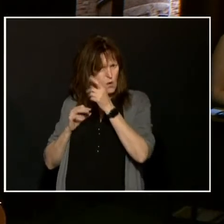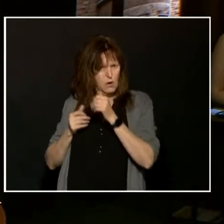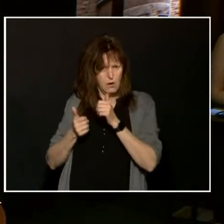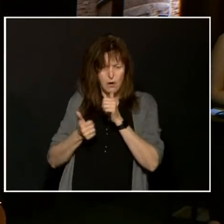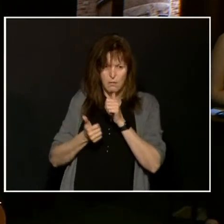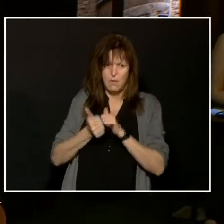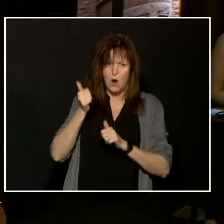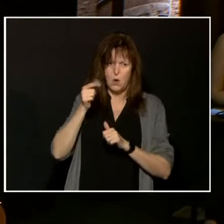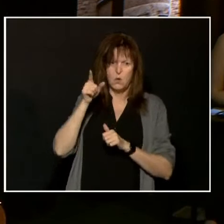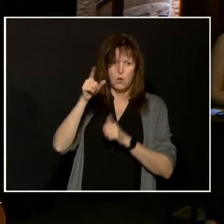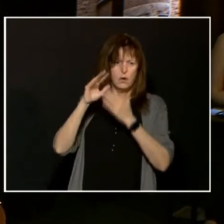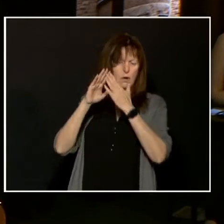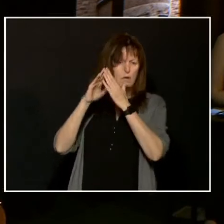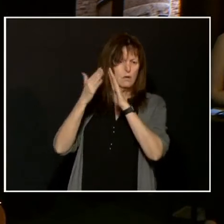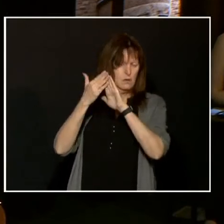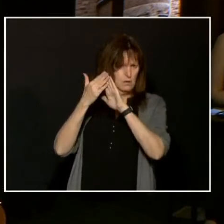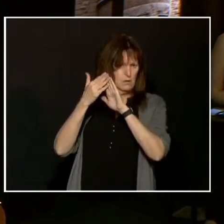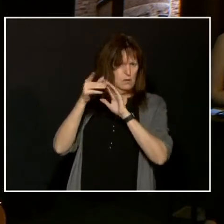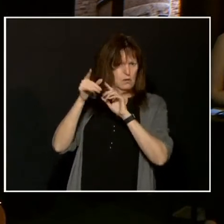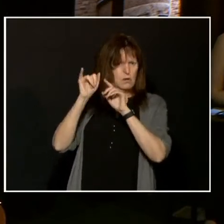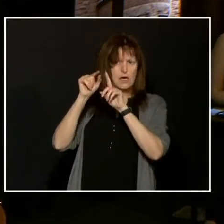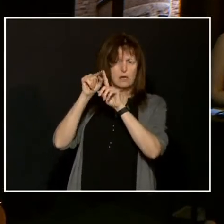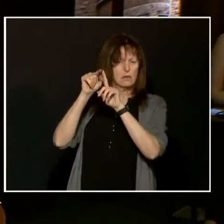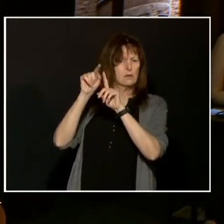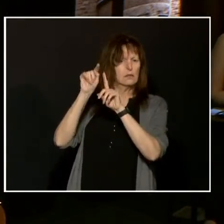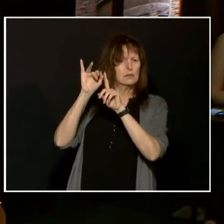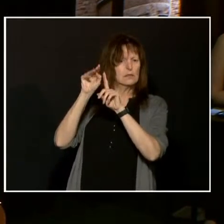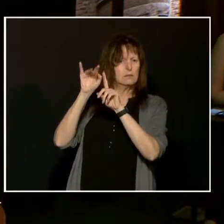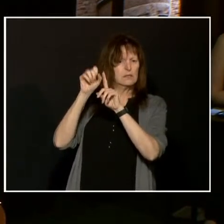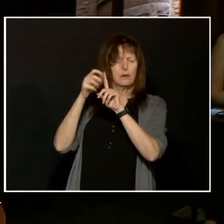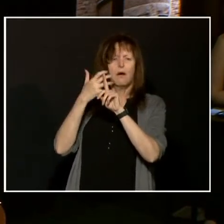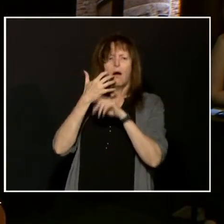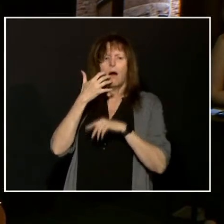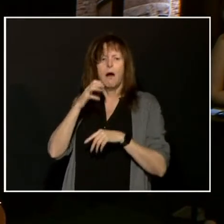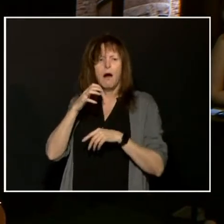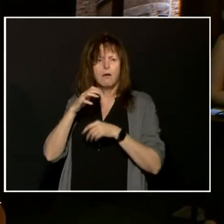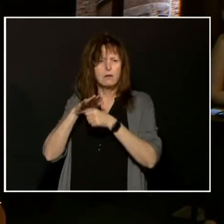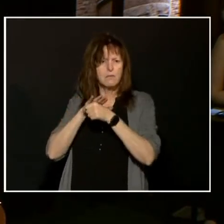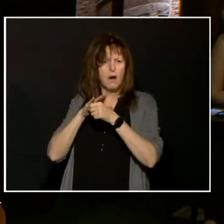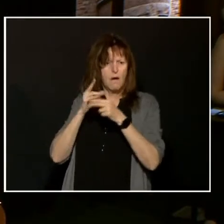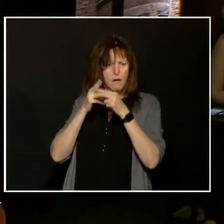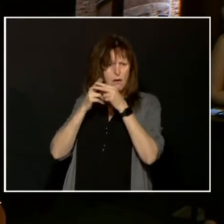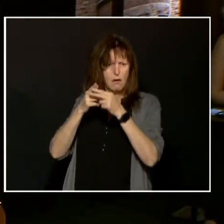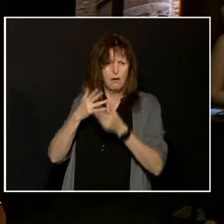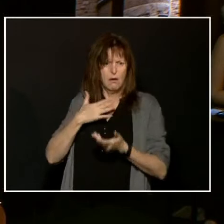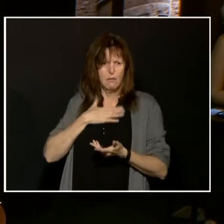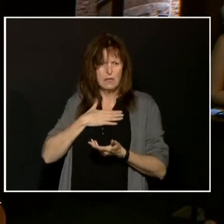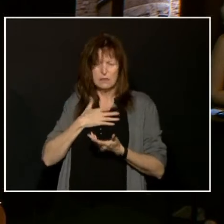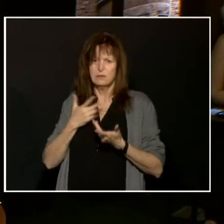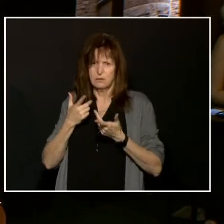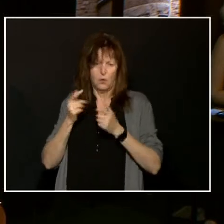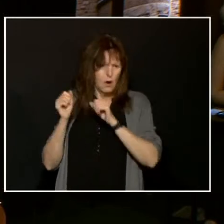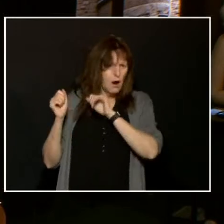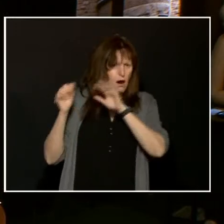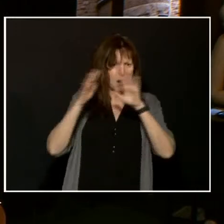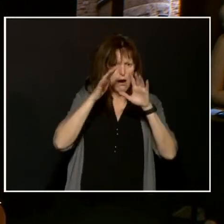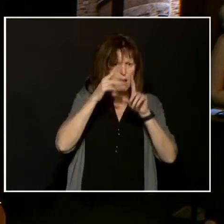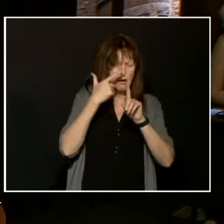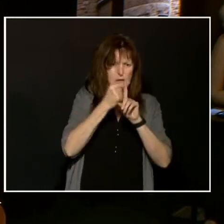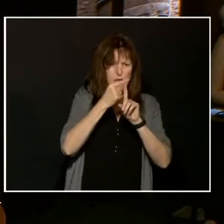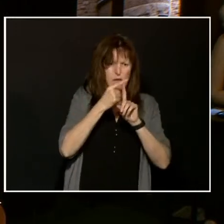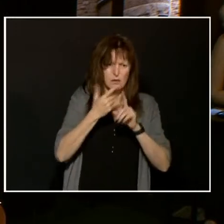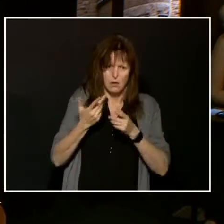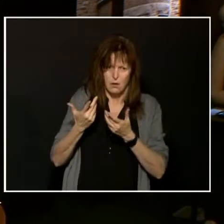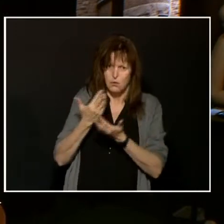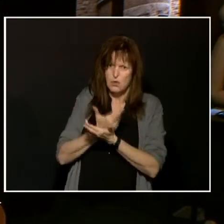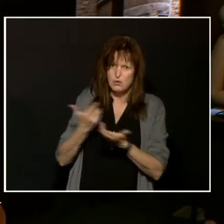asking for that city to be declared a hotspot in order to allocate more resources to sort of tackle that